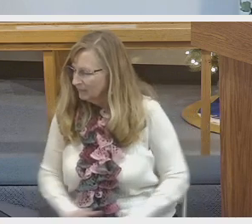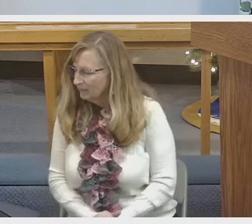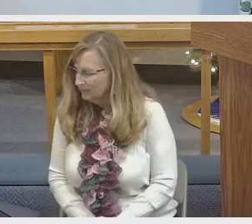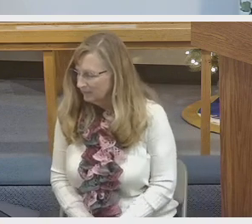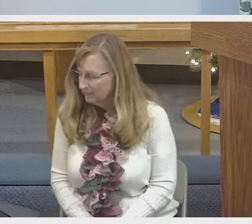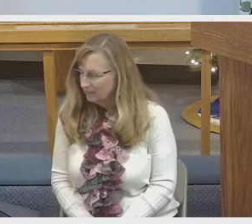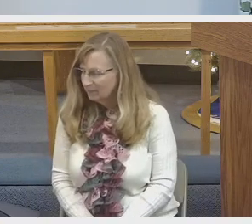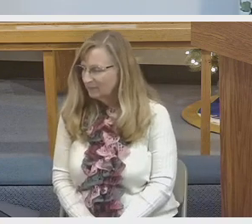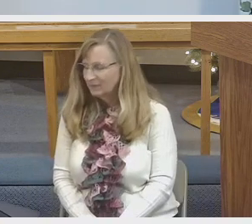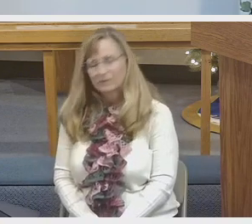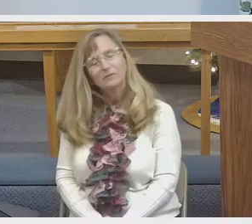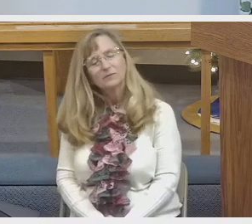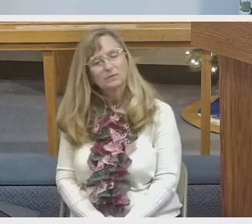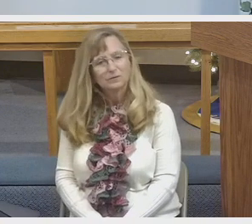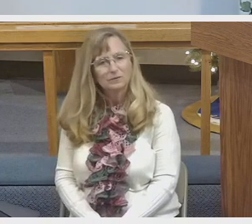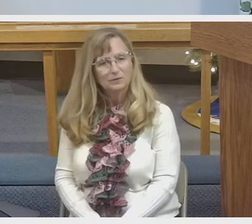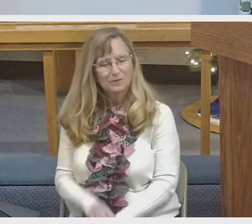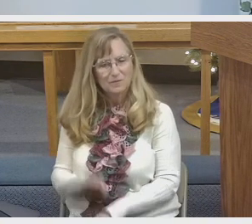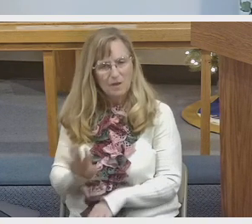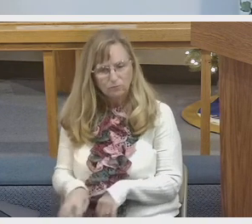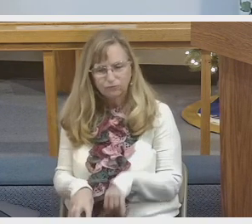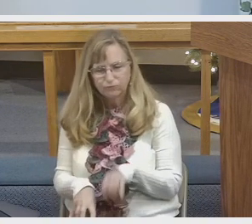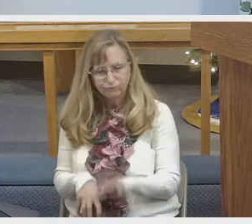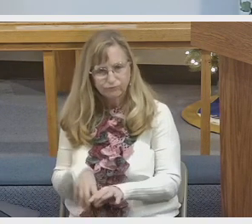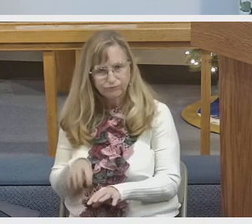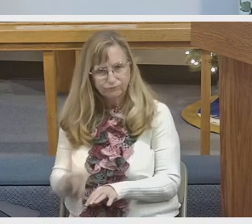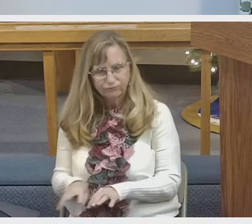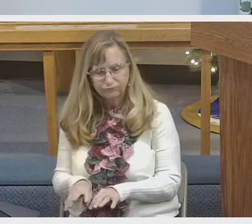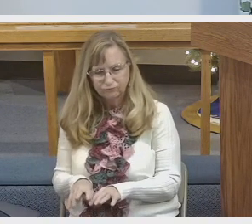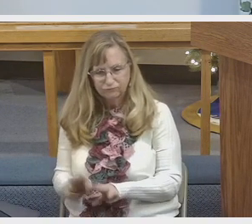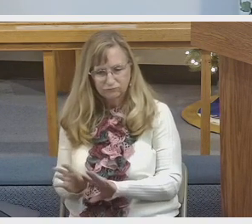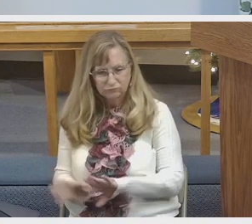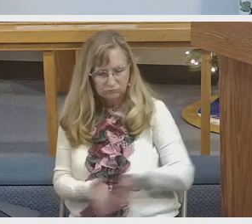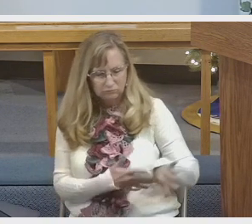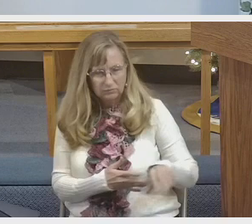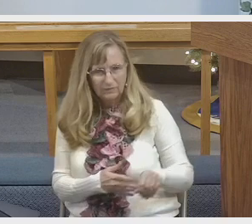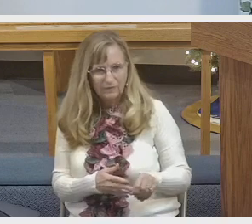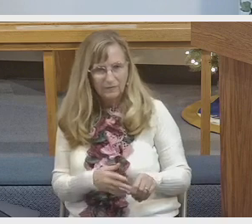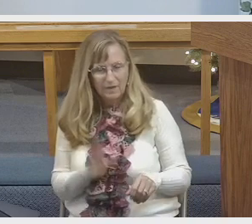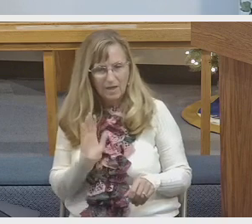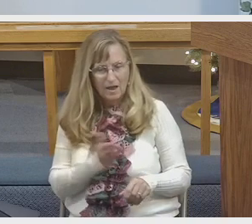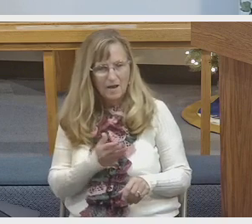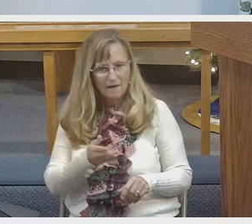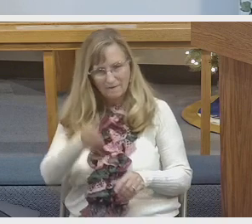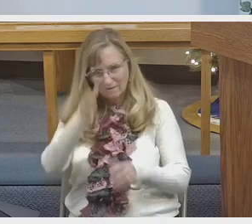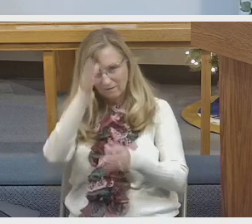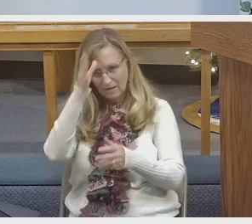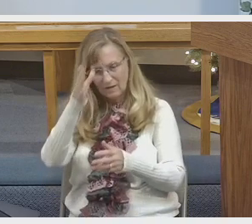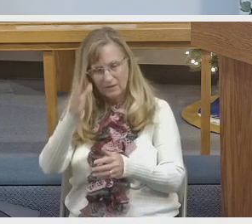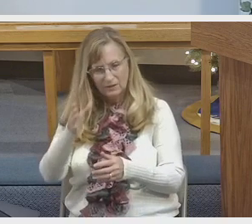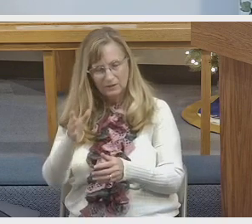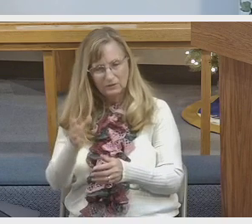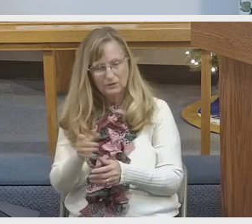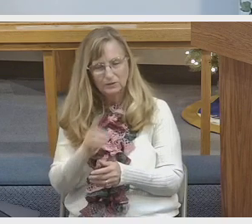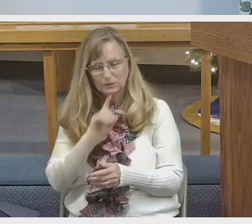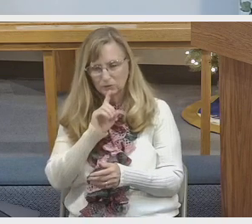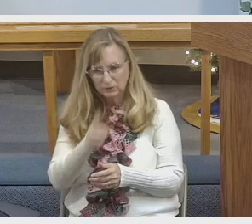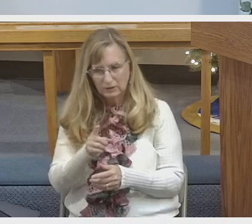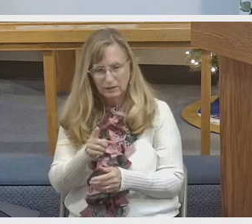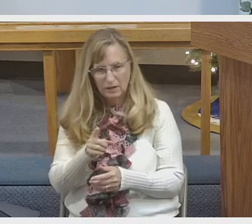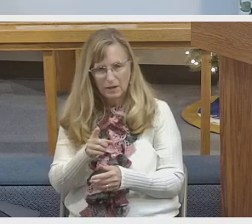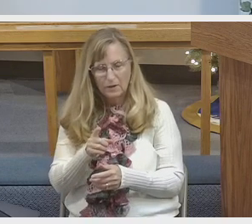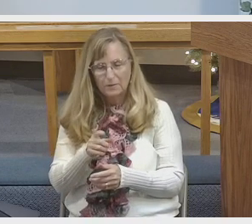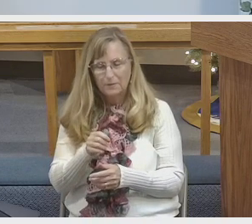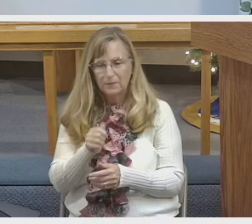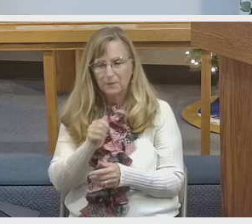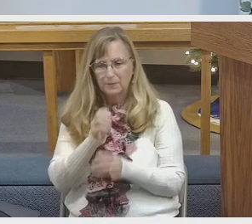In order to tread underfoot the custom of the heathen, our fathers ordained that private litanies should be held